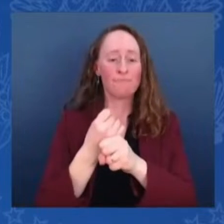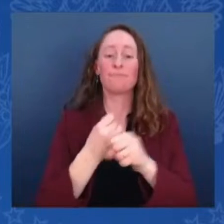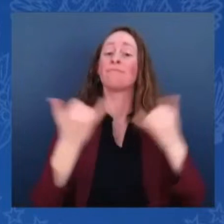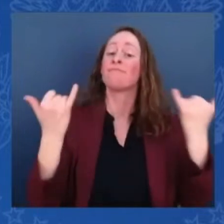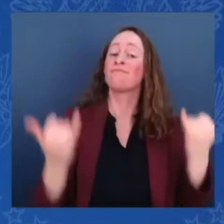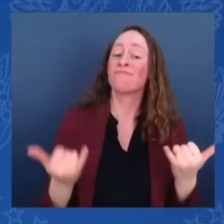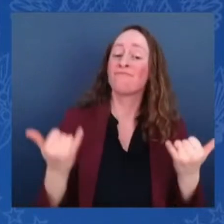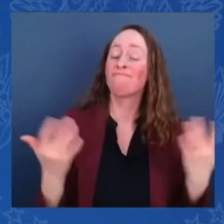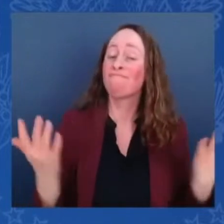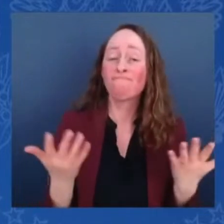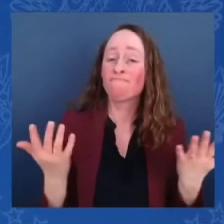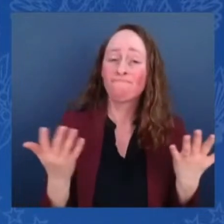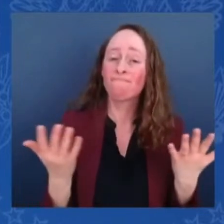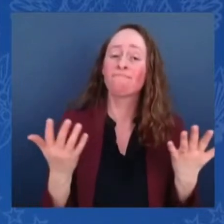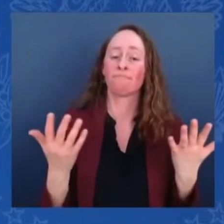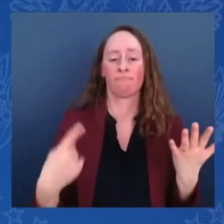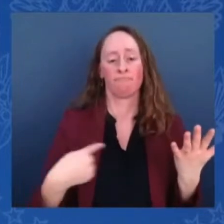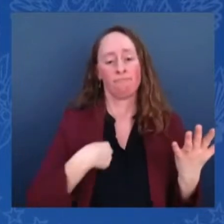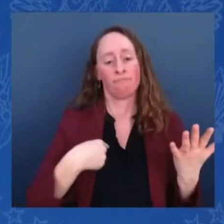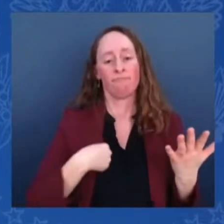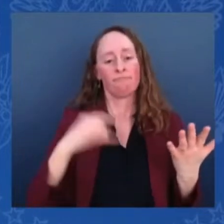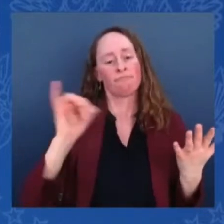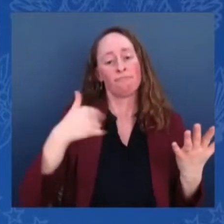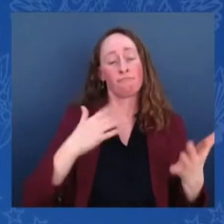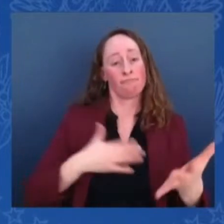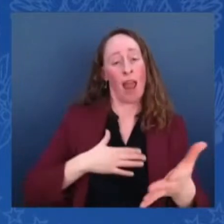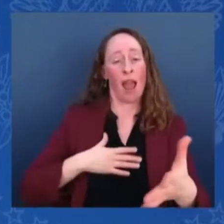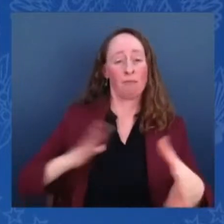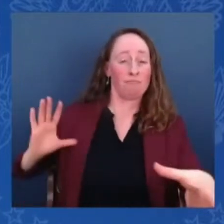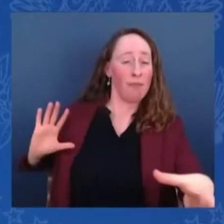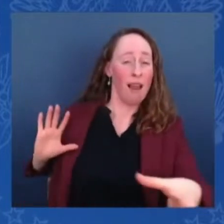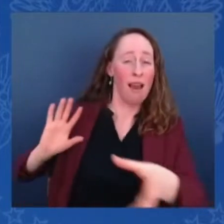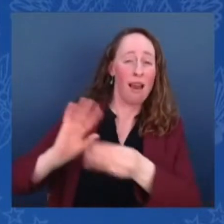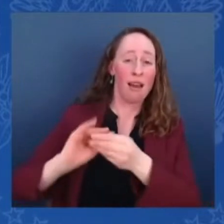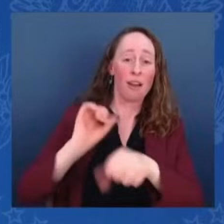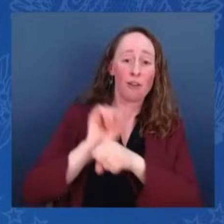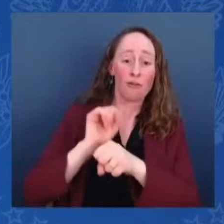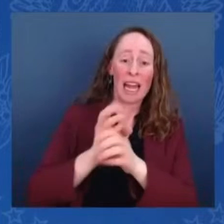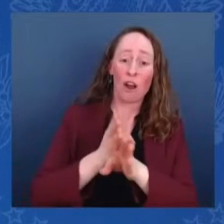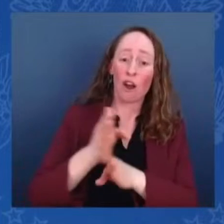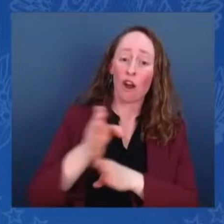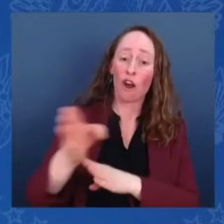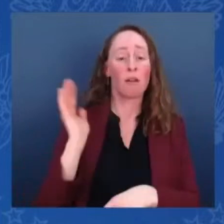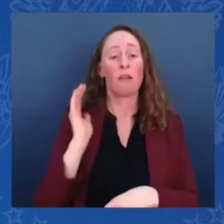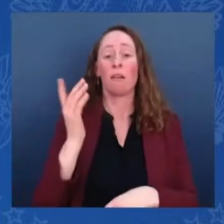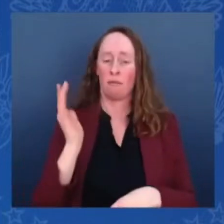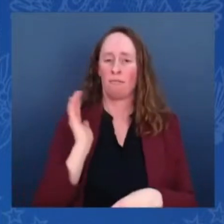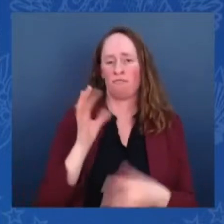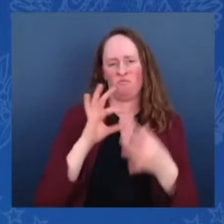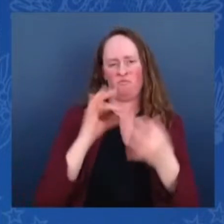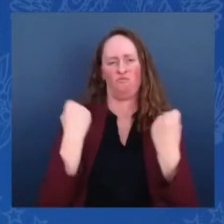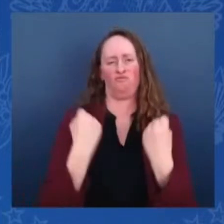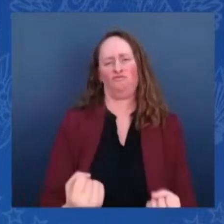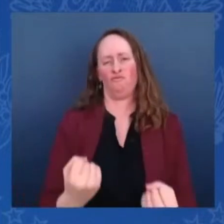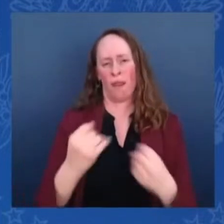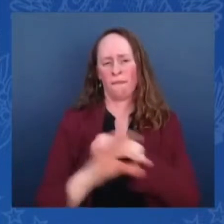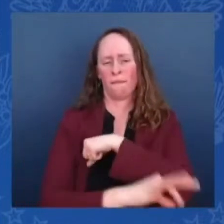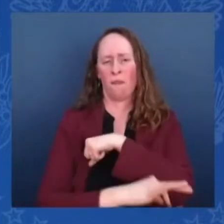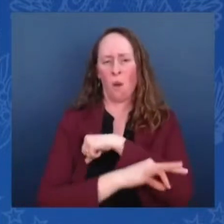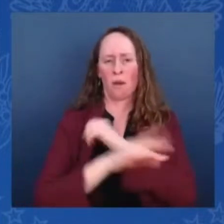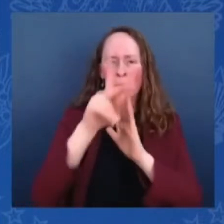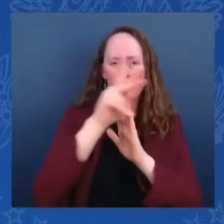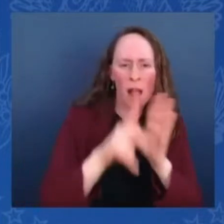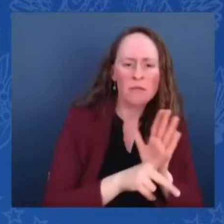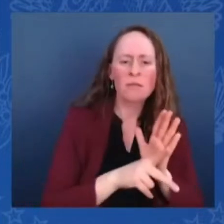my career to our nation's foreign policy. As chair of the Foreign Relations Committee as a senator,